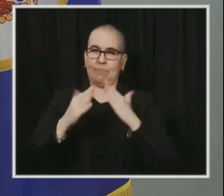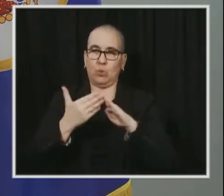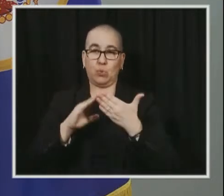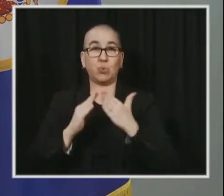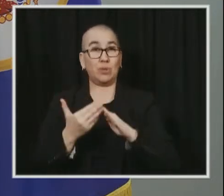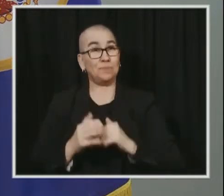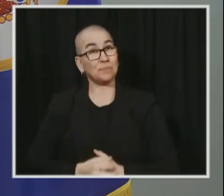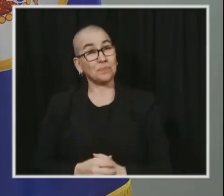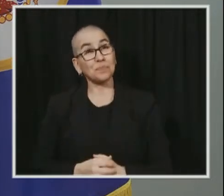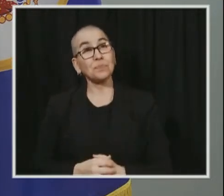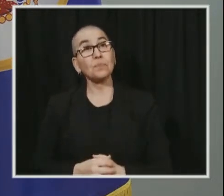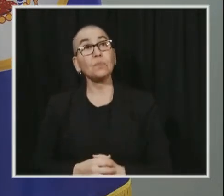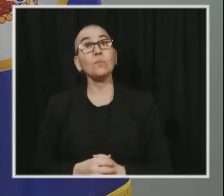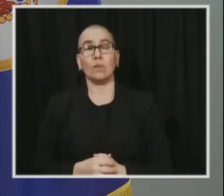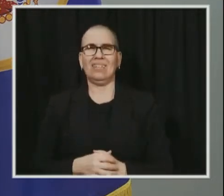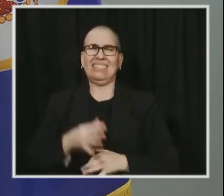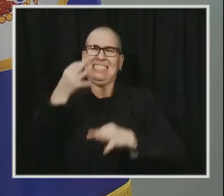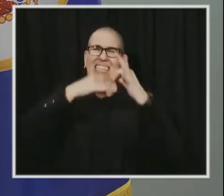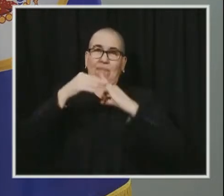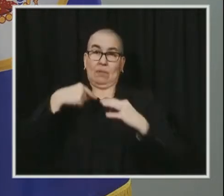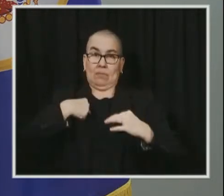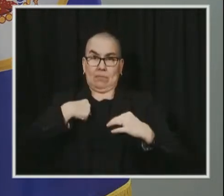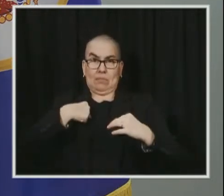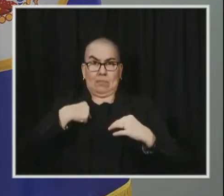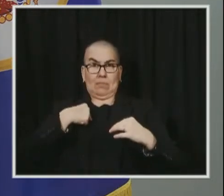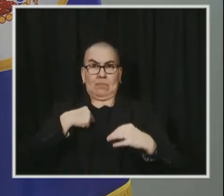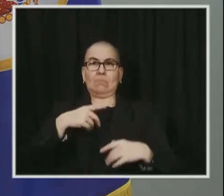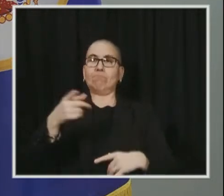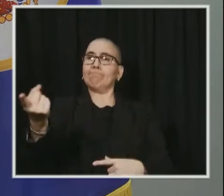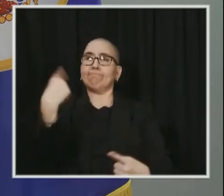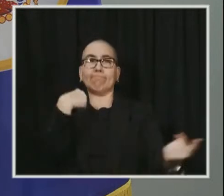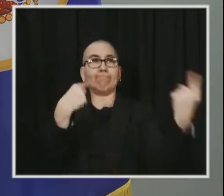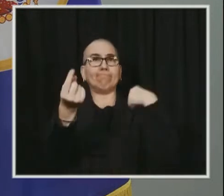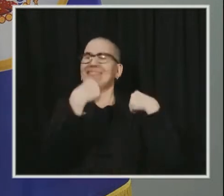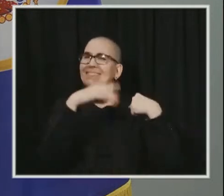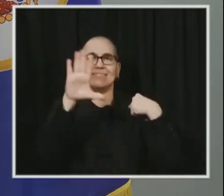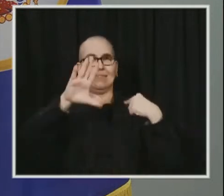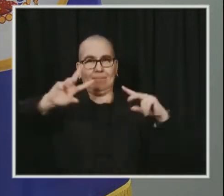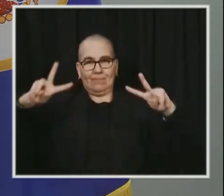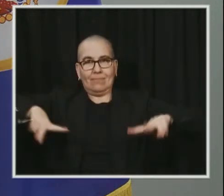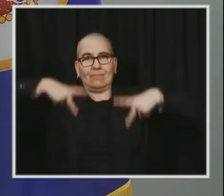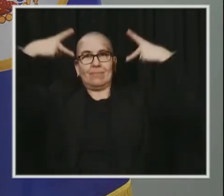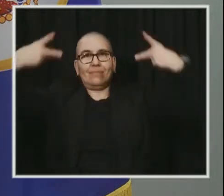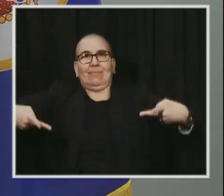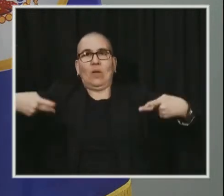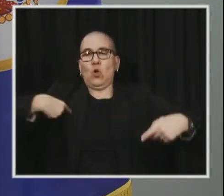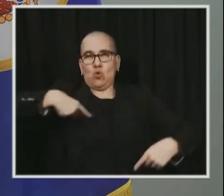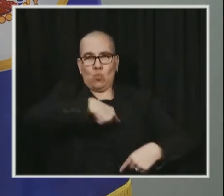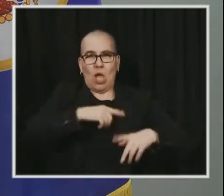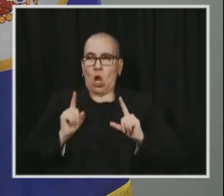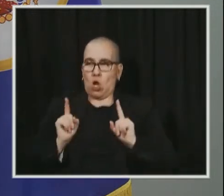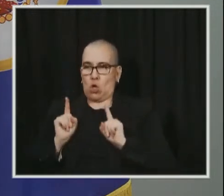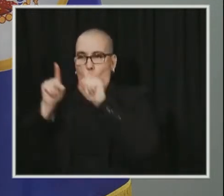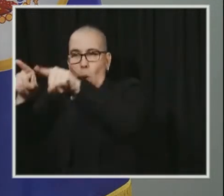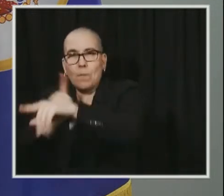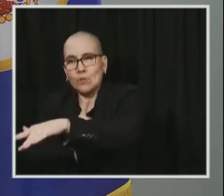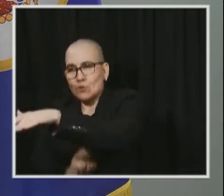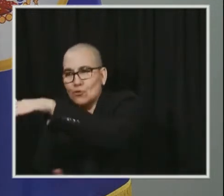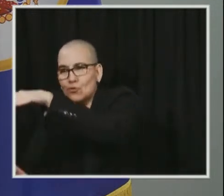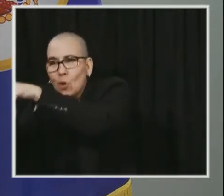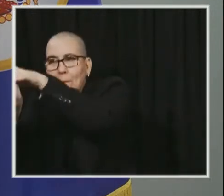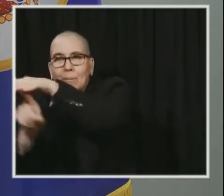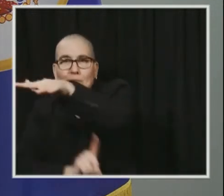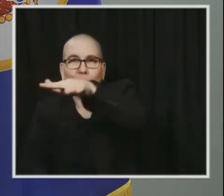vaccine administration outside of the healthcare system walls. Since the beginning of February, CentraCare has been working with MDH to